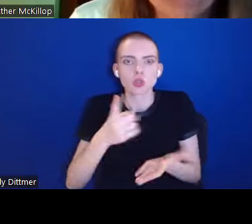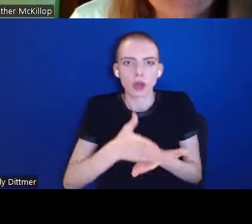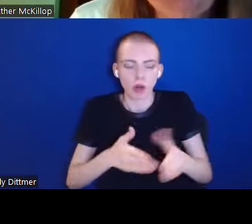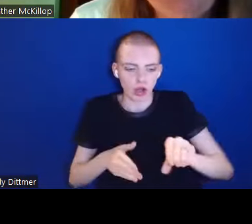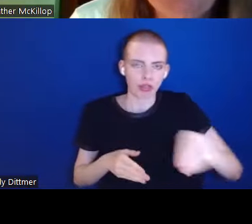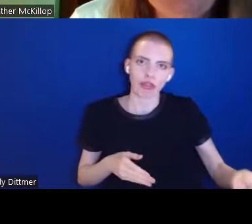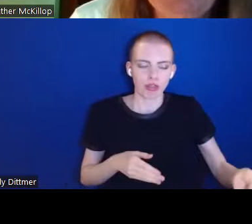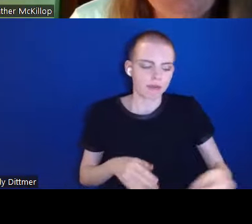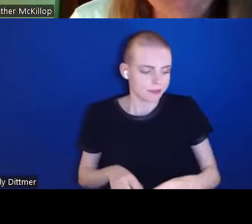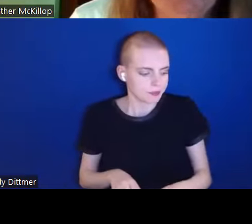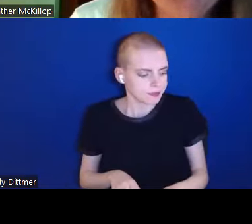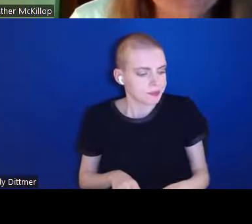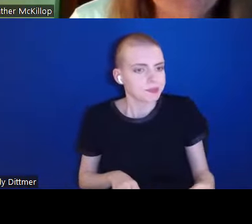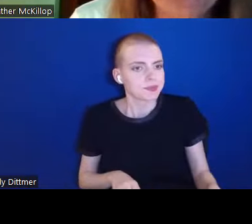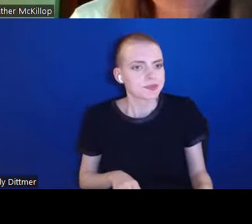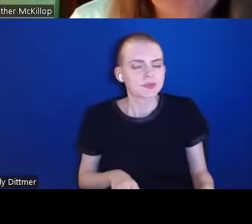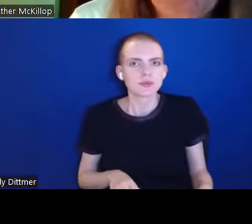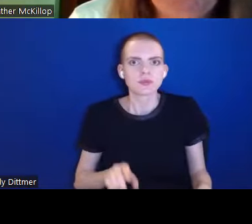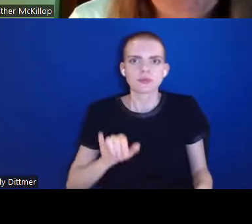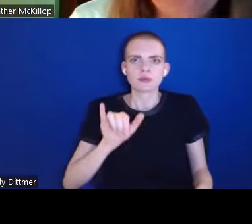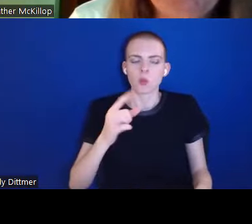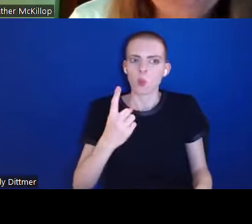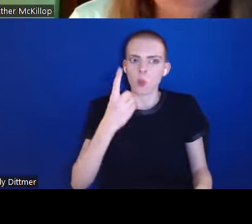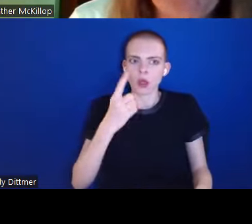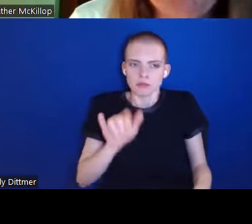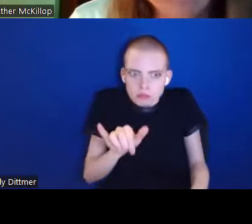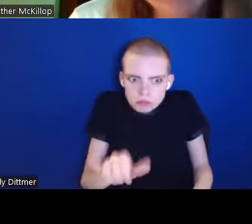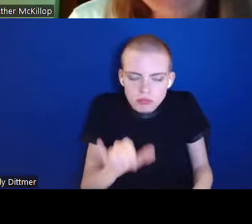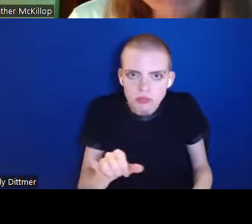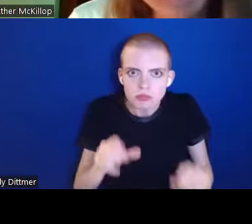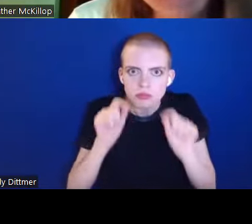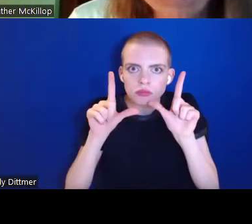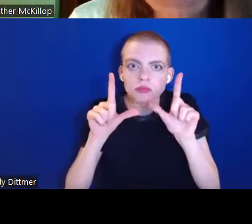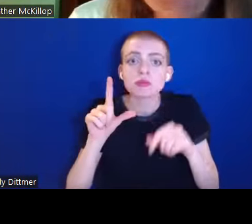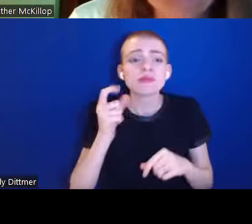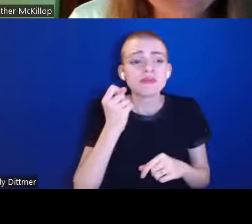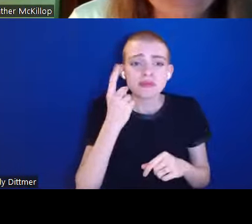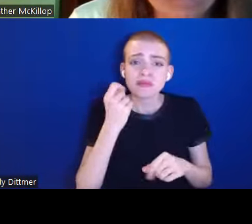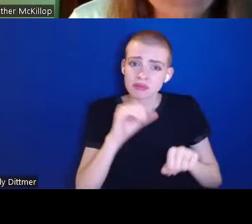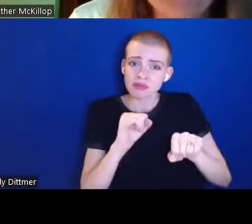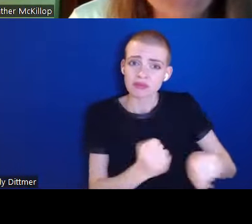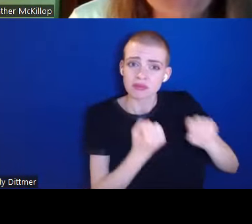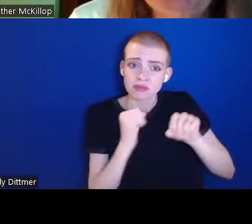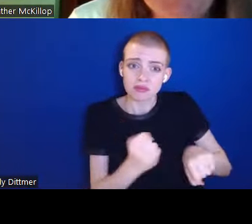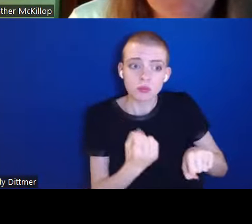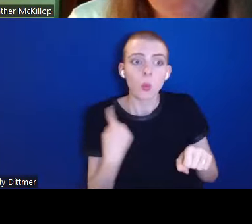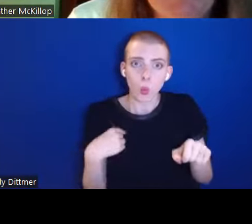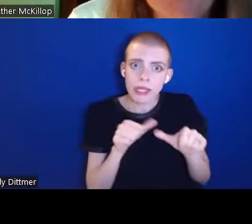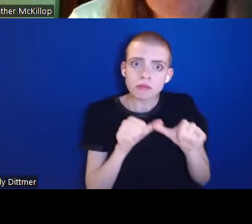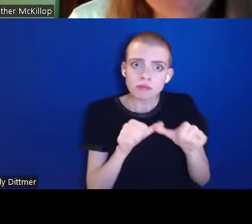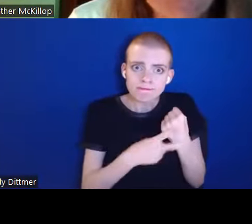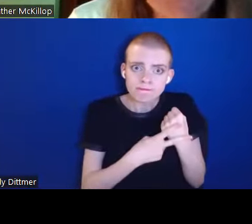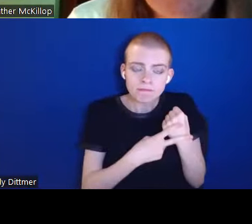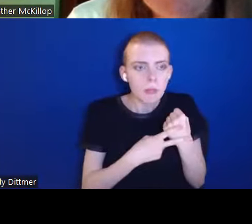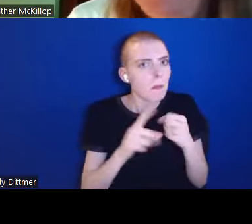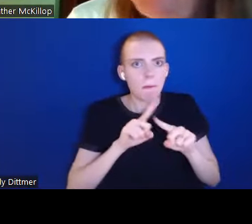which was really alarming at first, was that despite conservation, the canoe paddle continued to deteriorate. I